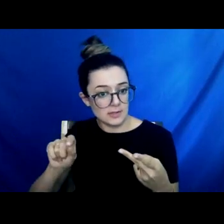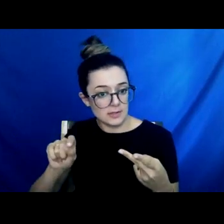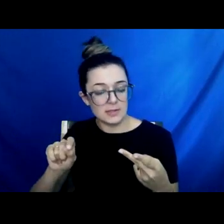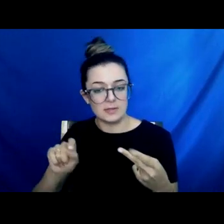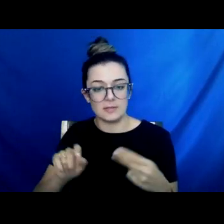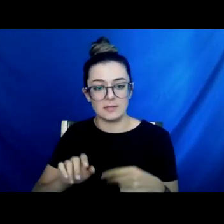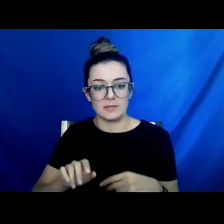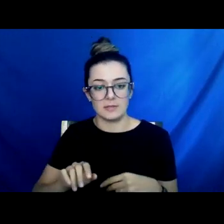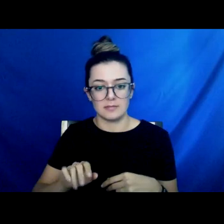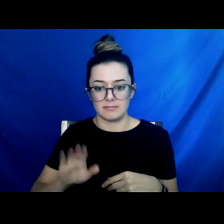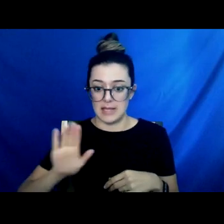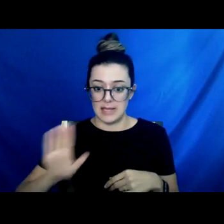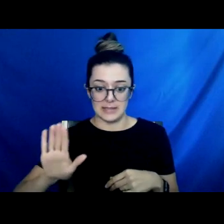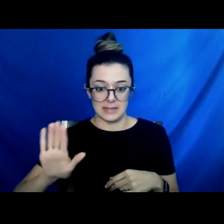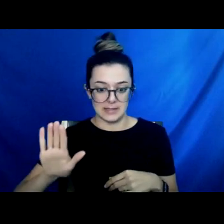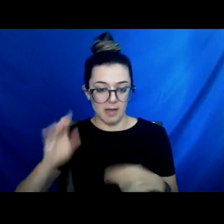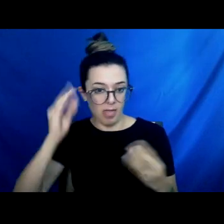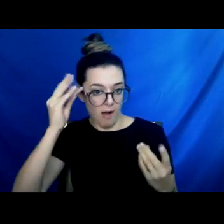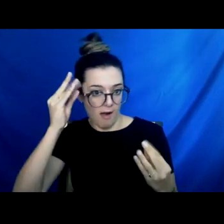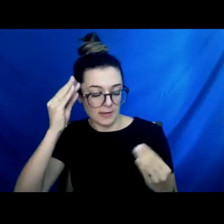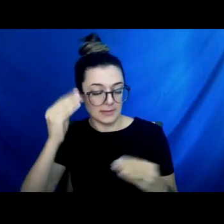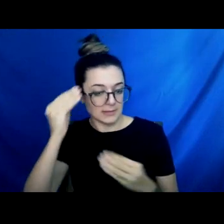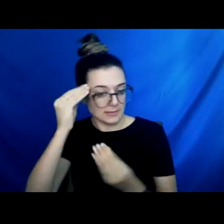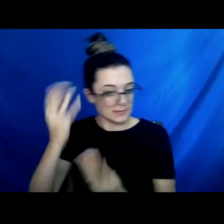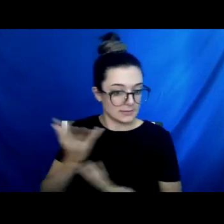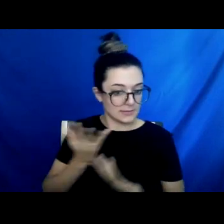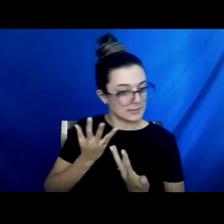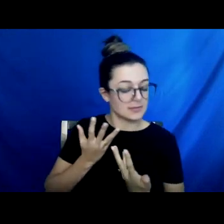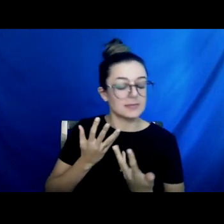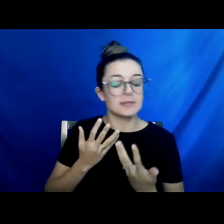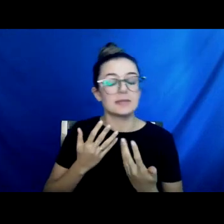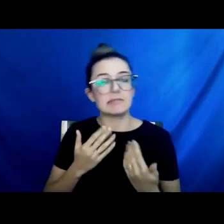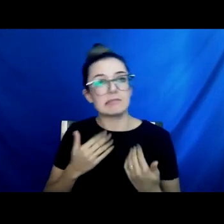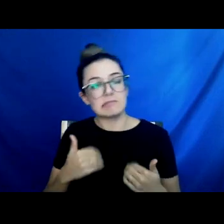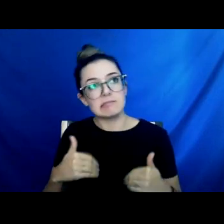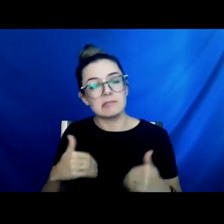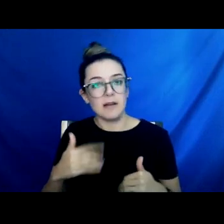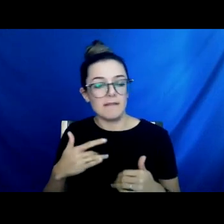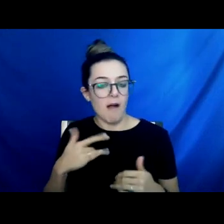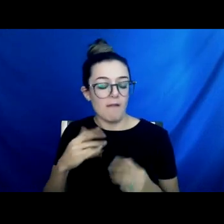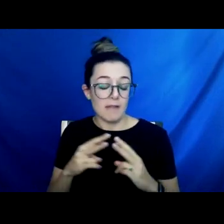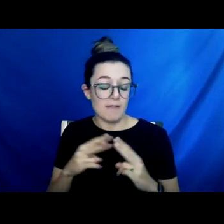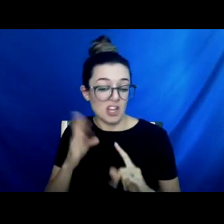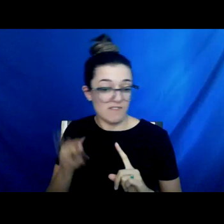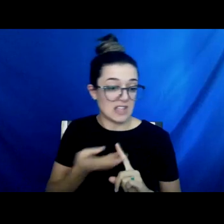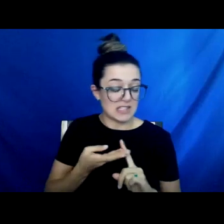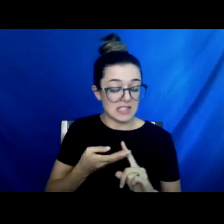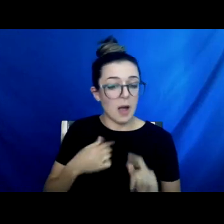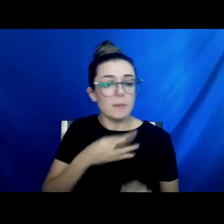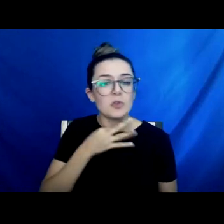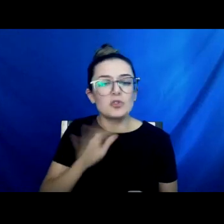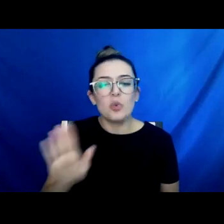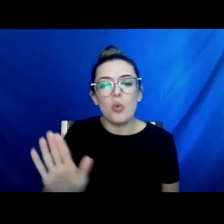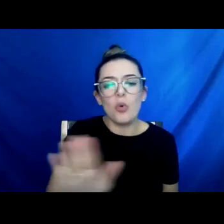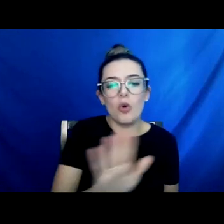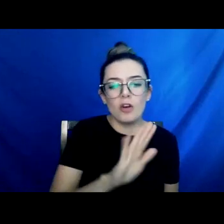guys would do, but I know we're not at the Q&A portion, but if you could just keep that in mind, I'm curious what your decision would